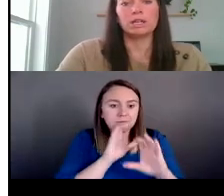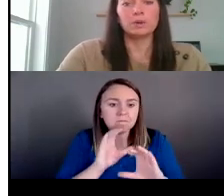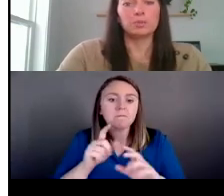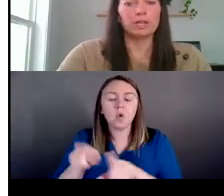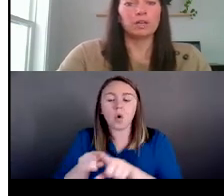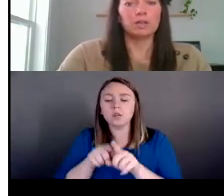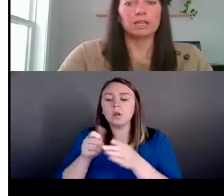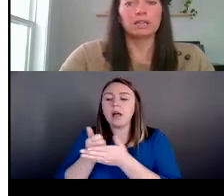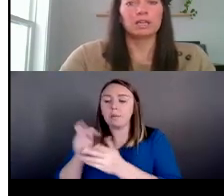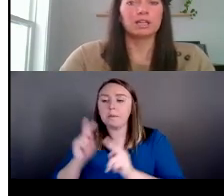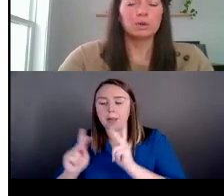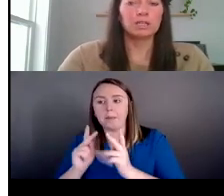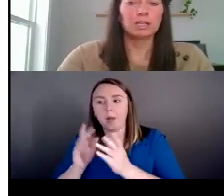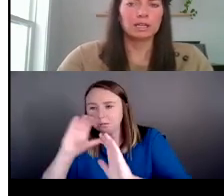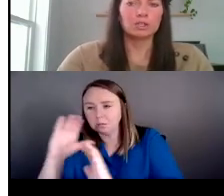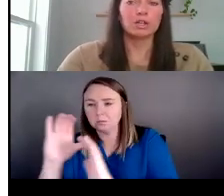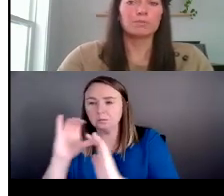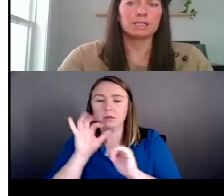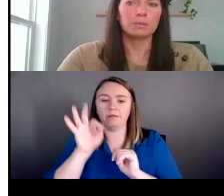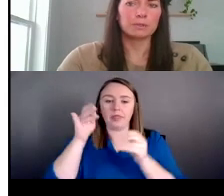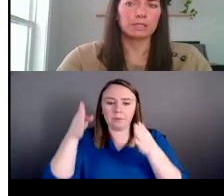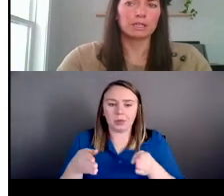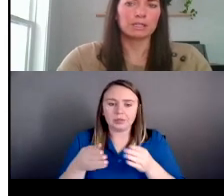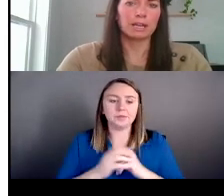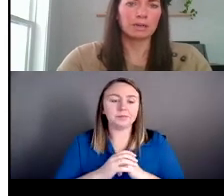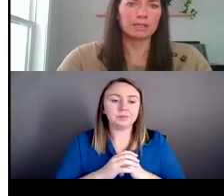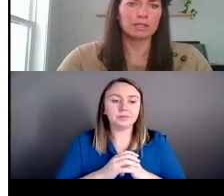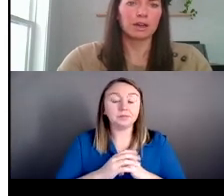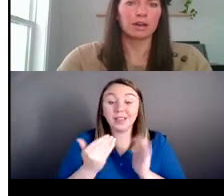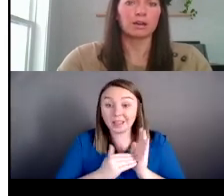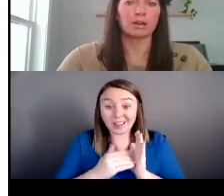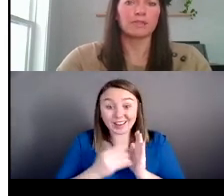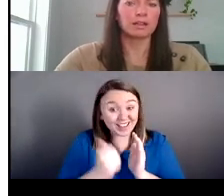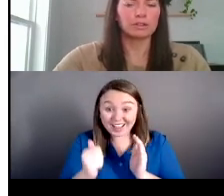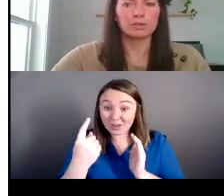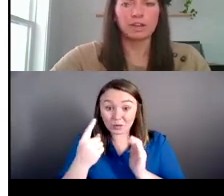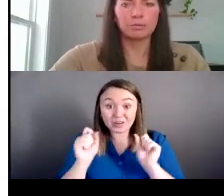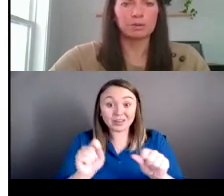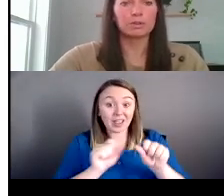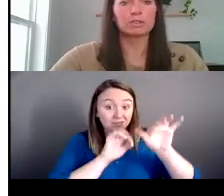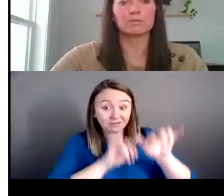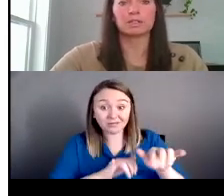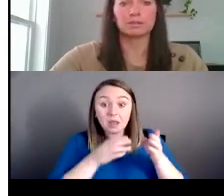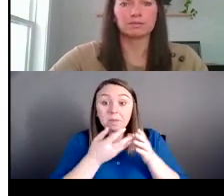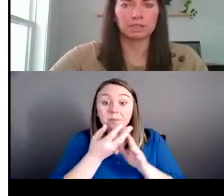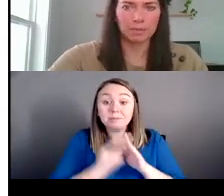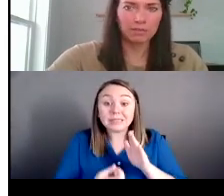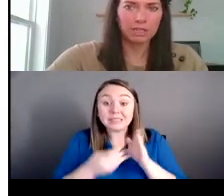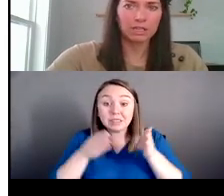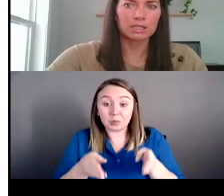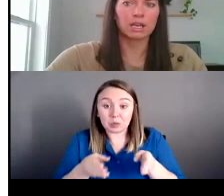And I do want to point out again that anyone can enter a missing person into NamUs, and that includes family members,